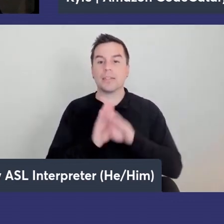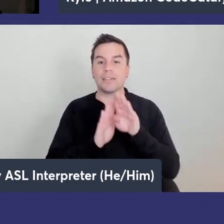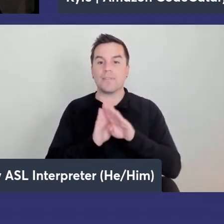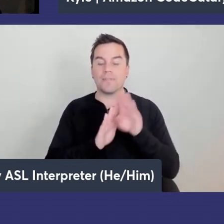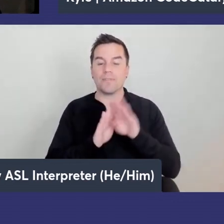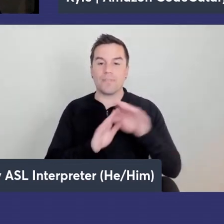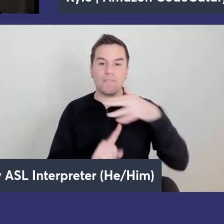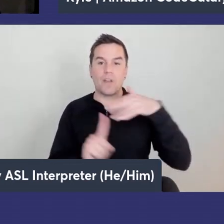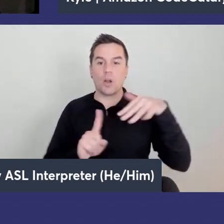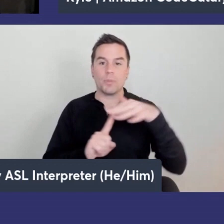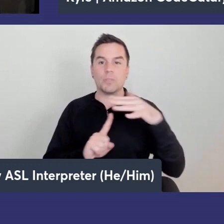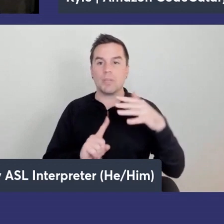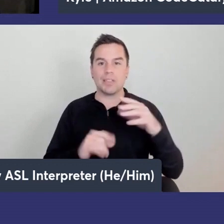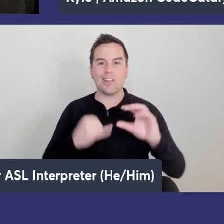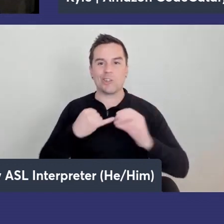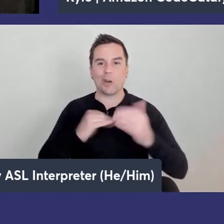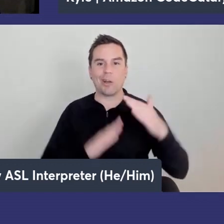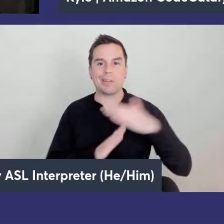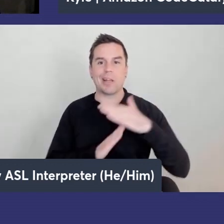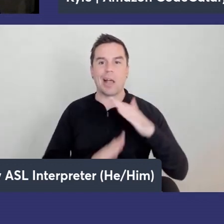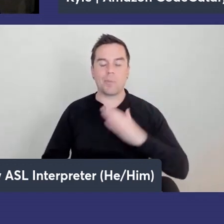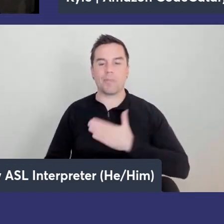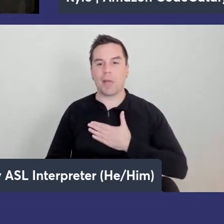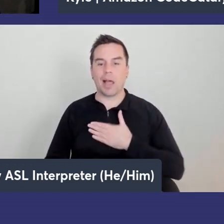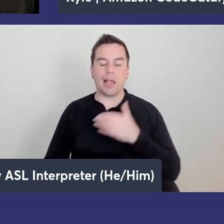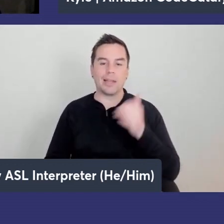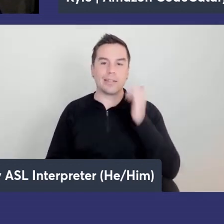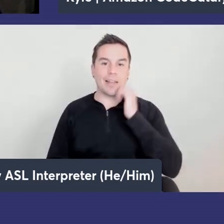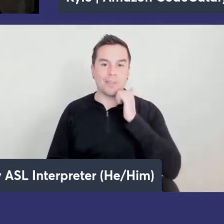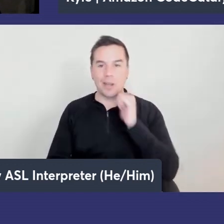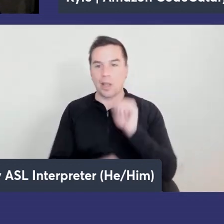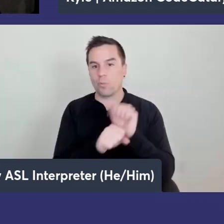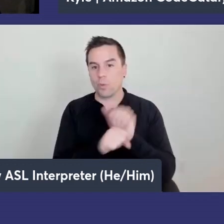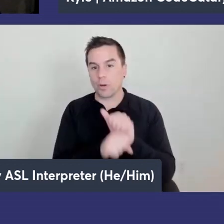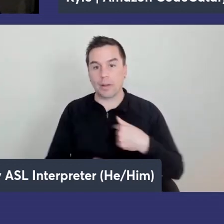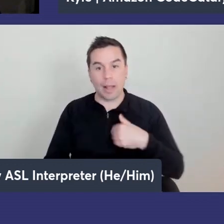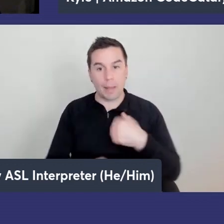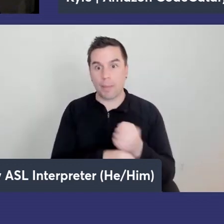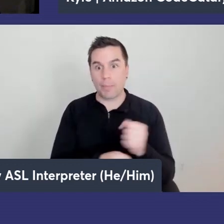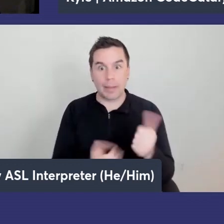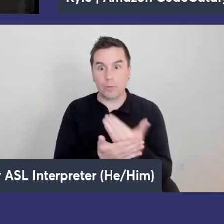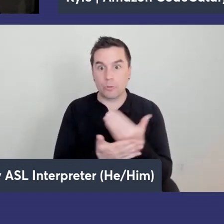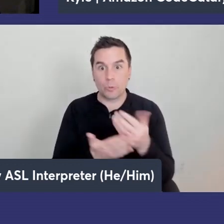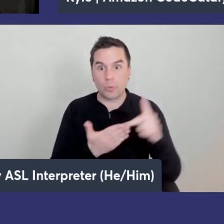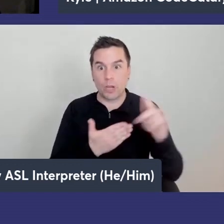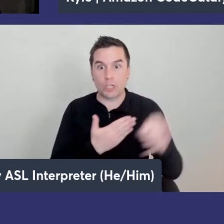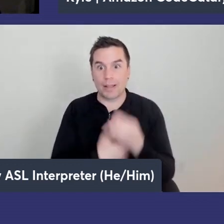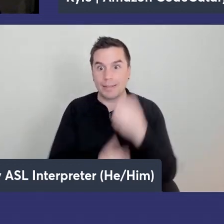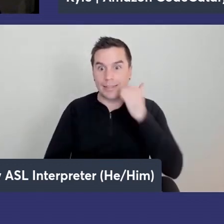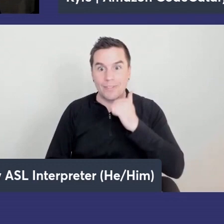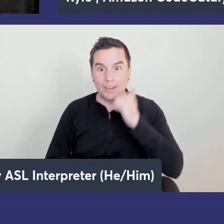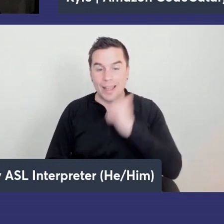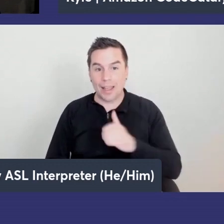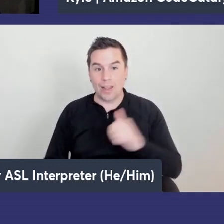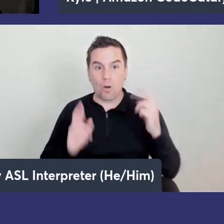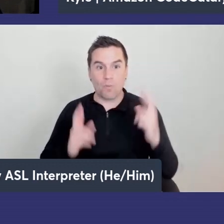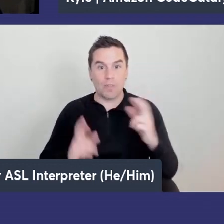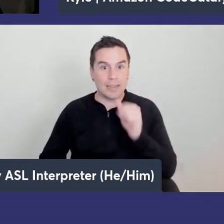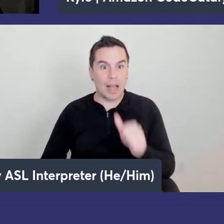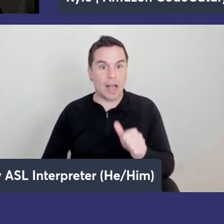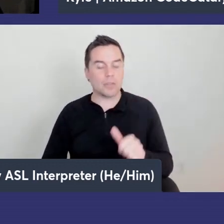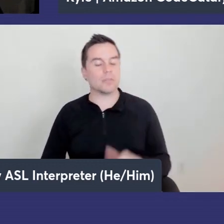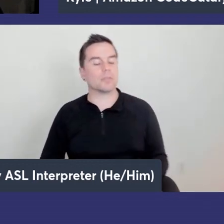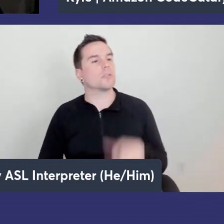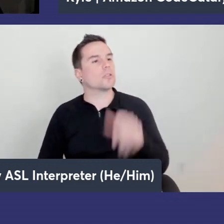day-to-day work, because I'm not creating projects daily. That's at least hopefully not. Don't ask Steve, because he'll say all blueprints just need to be